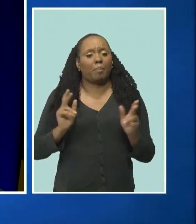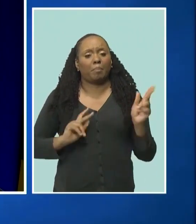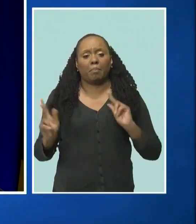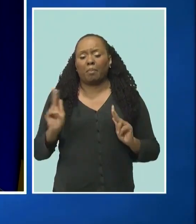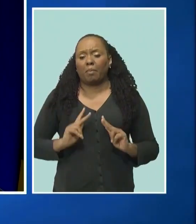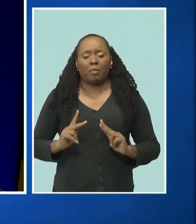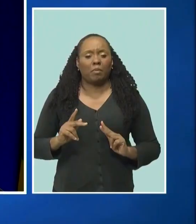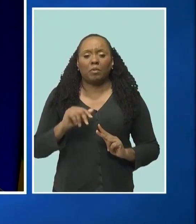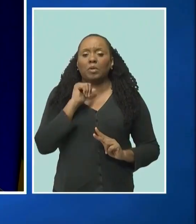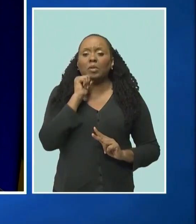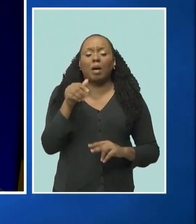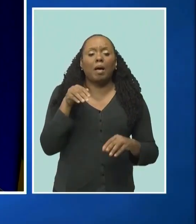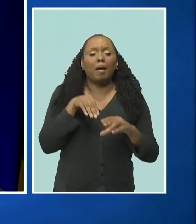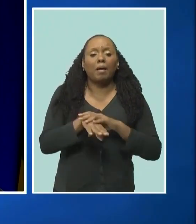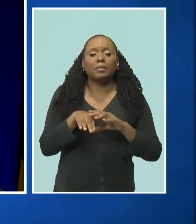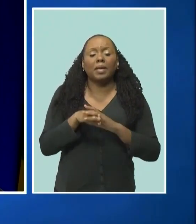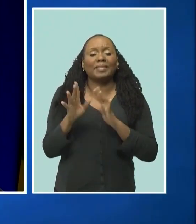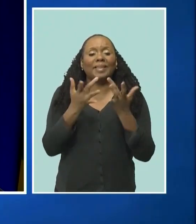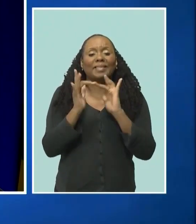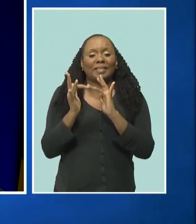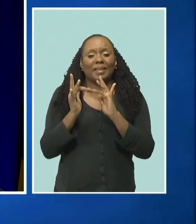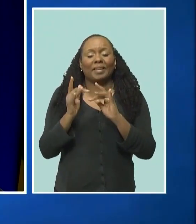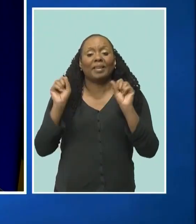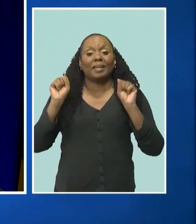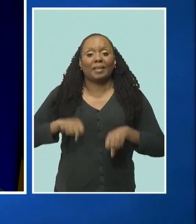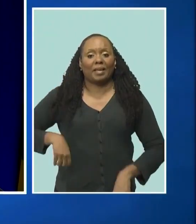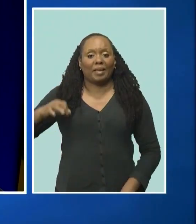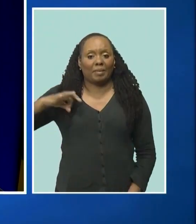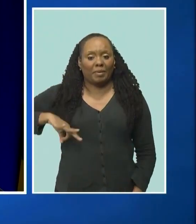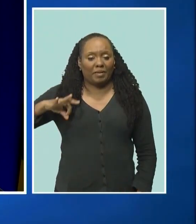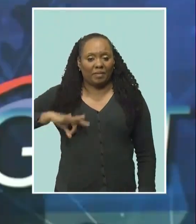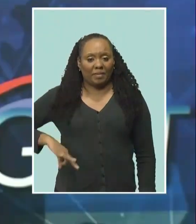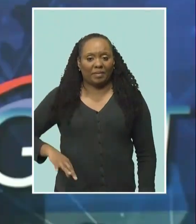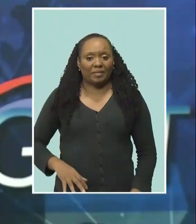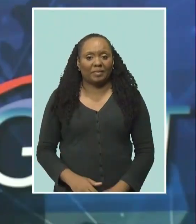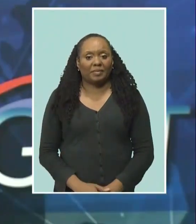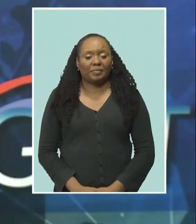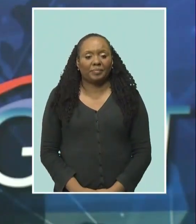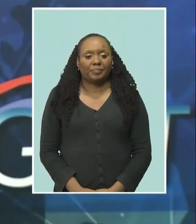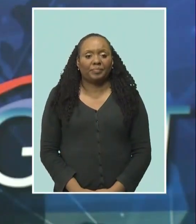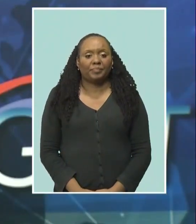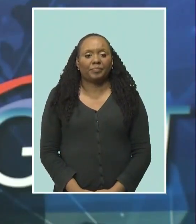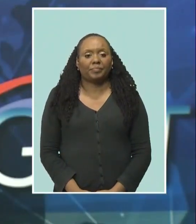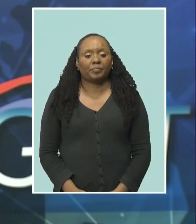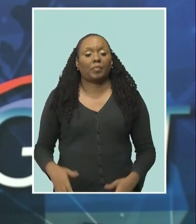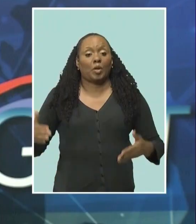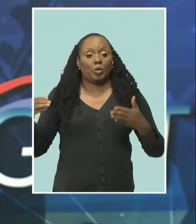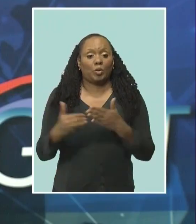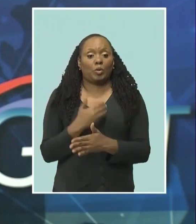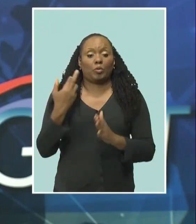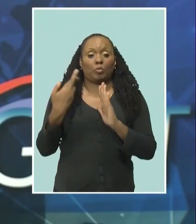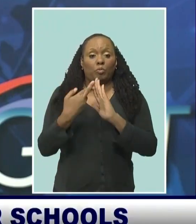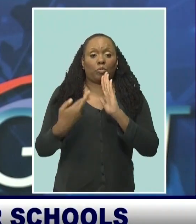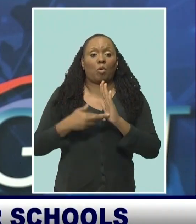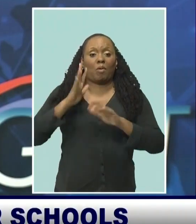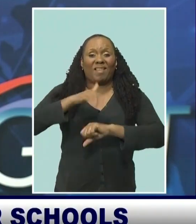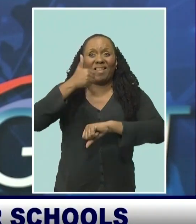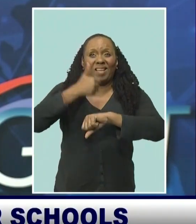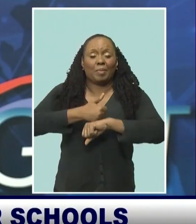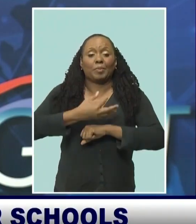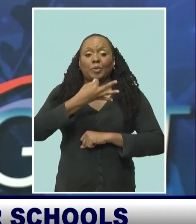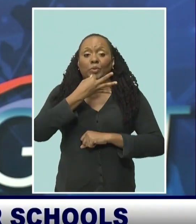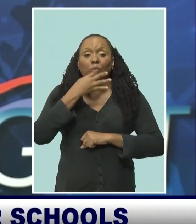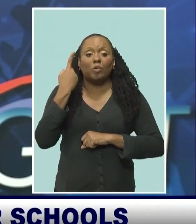accessing these services in a position to benefit and build from it. A new set of rules are being developed to govern